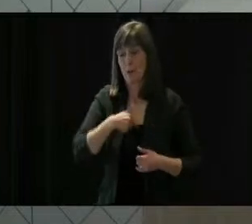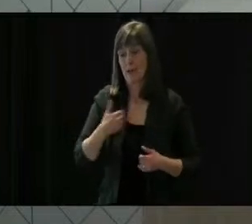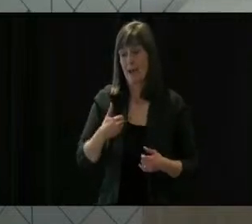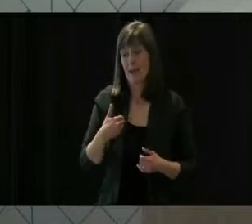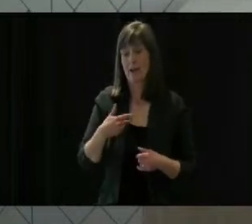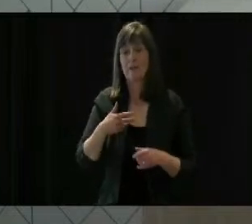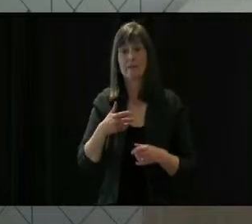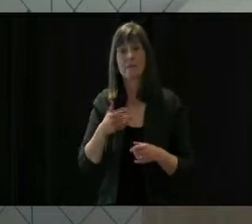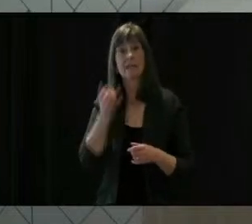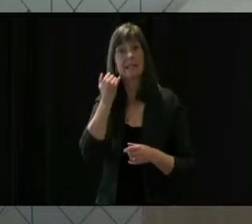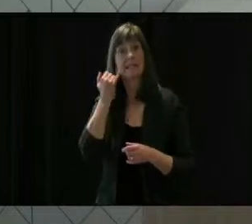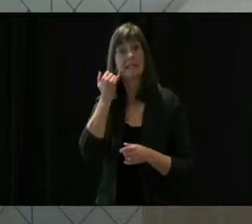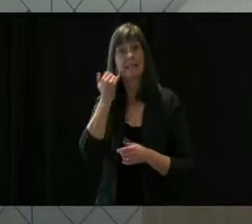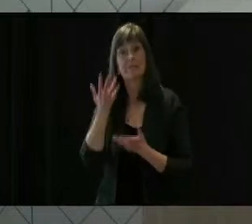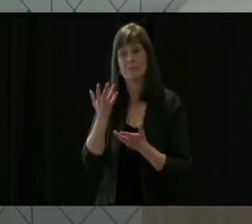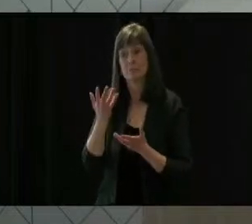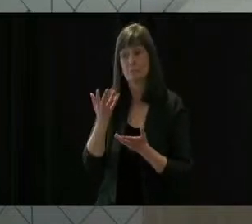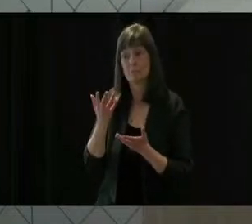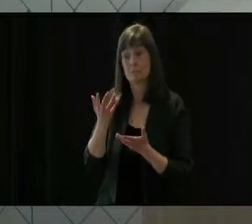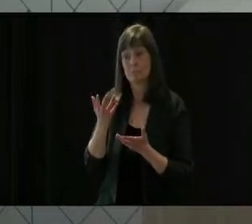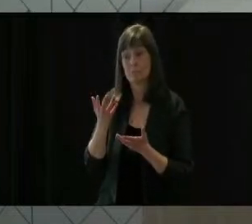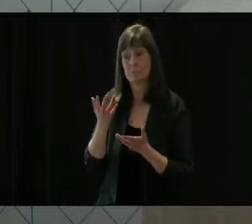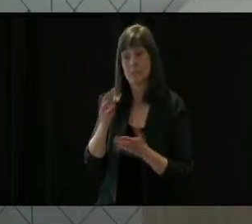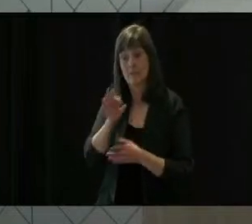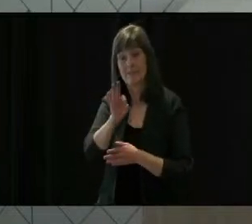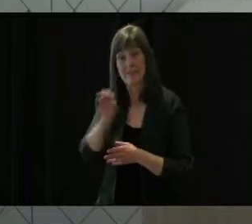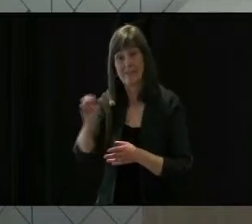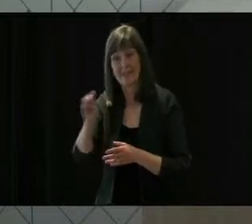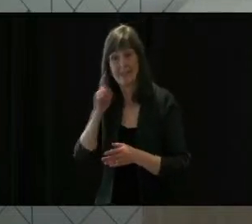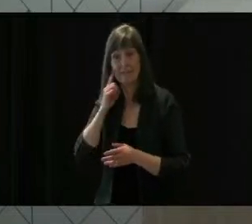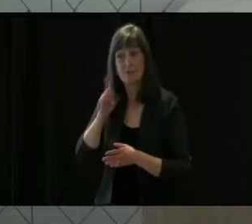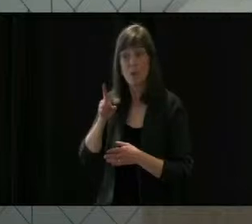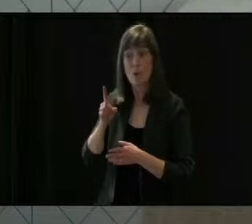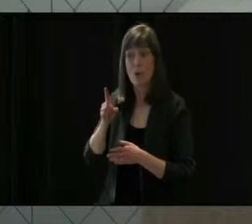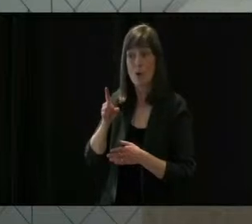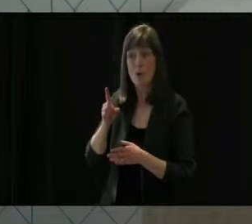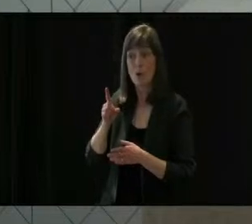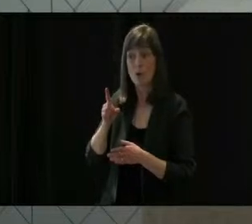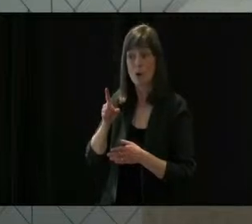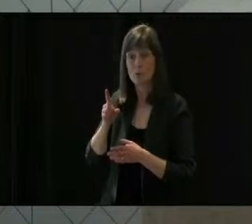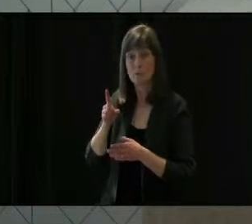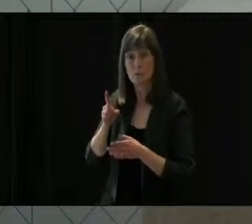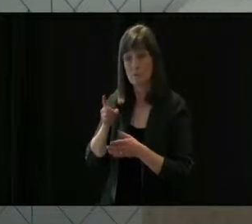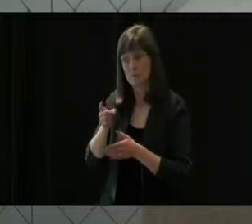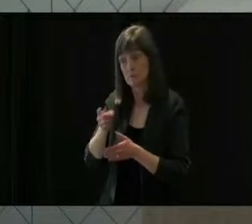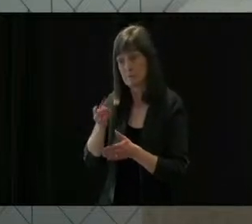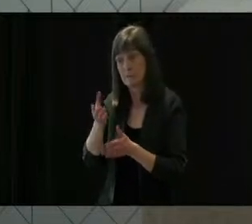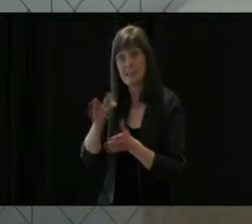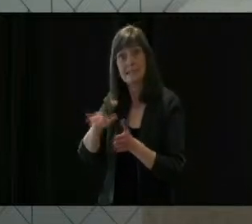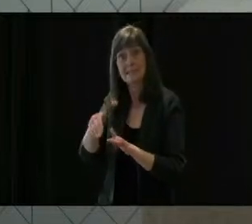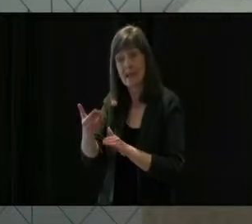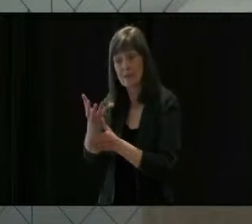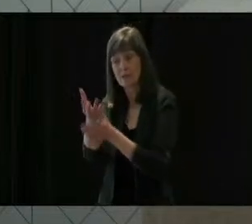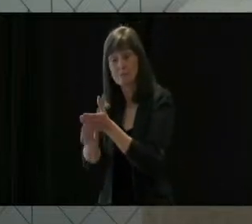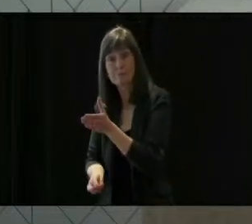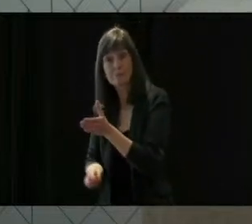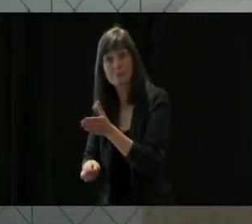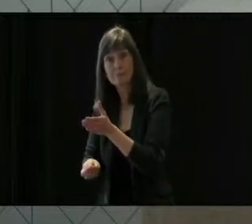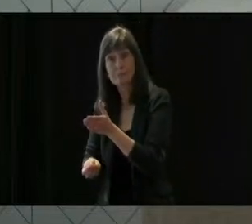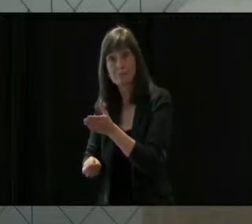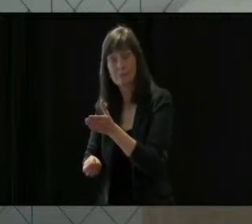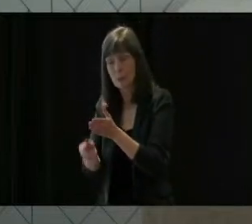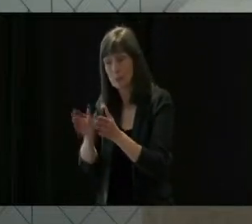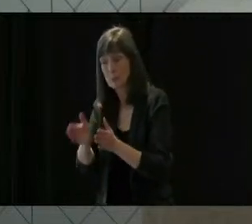but we use it now just to pay the administrative costs of administering estates on the death